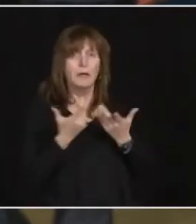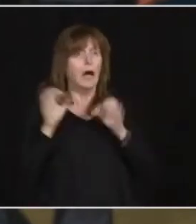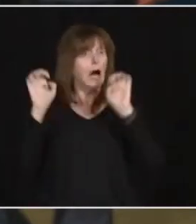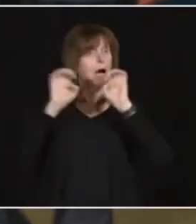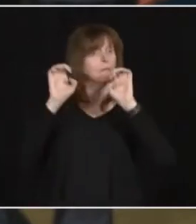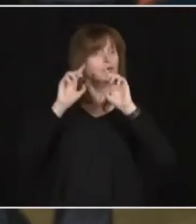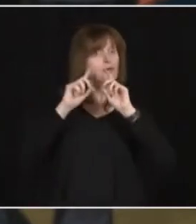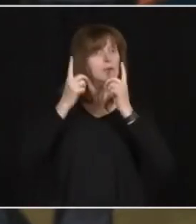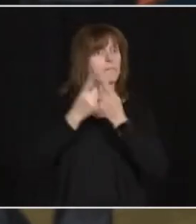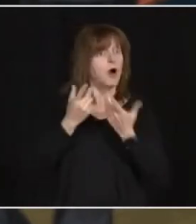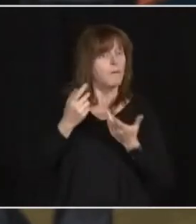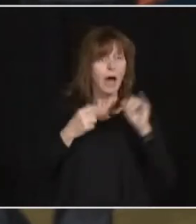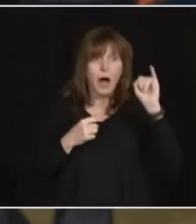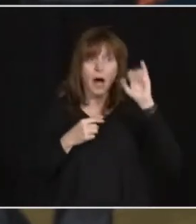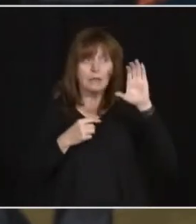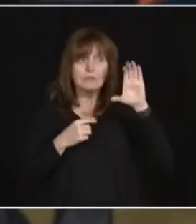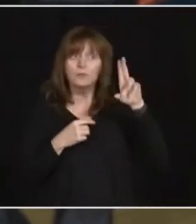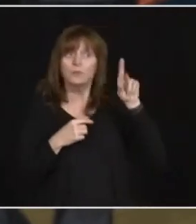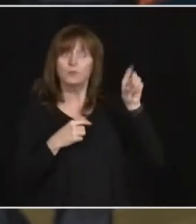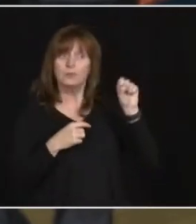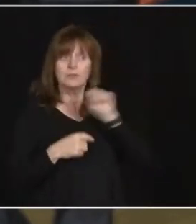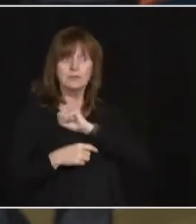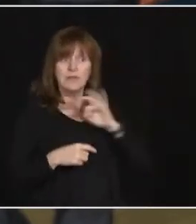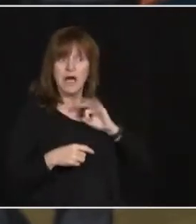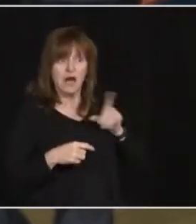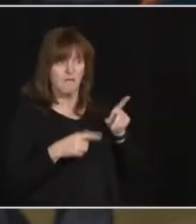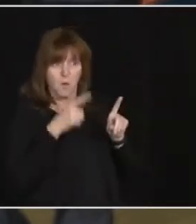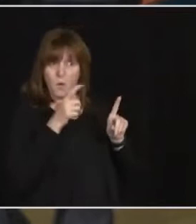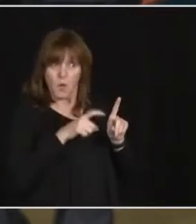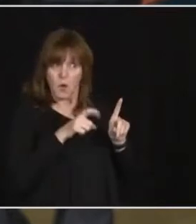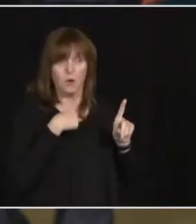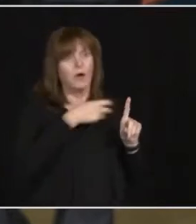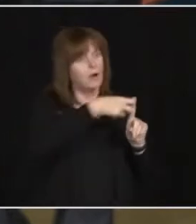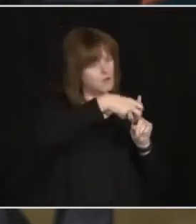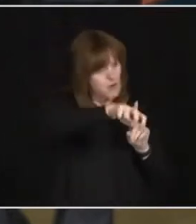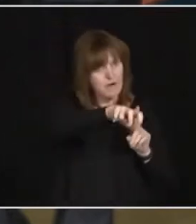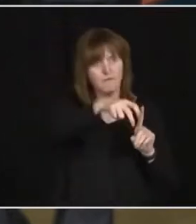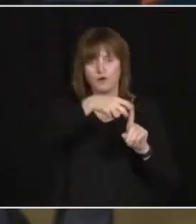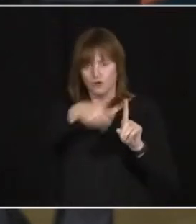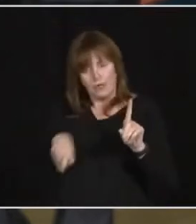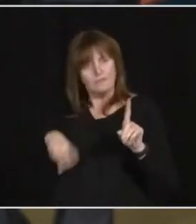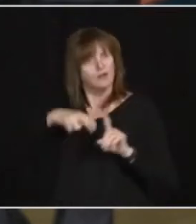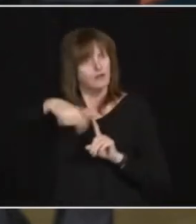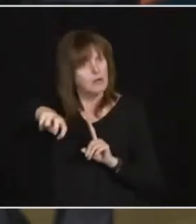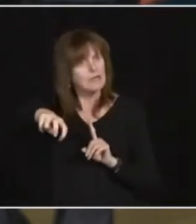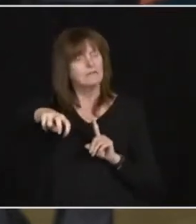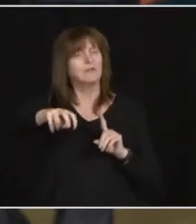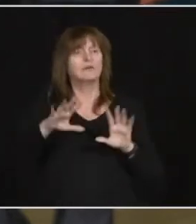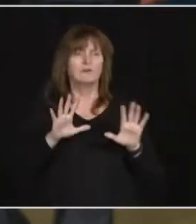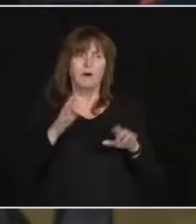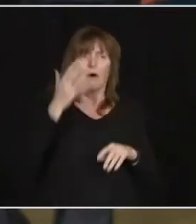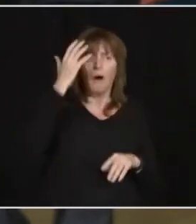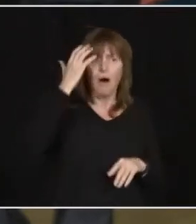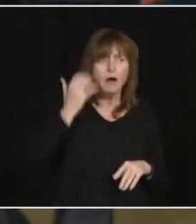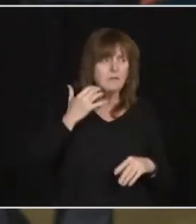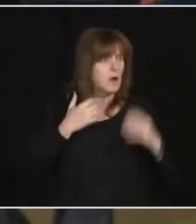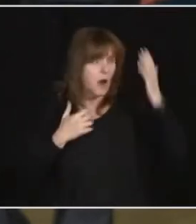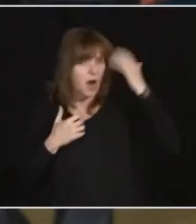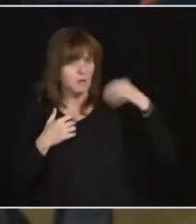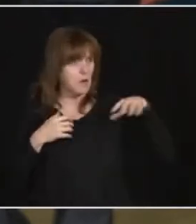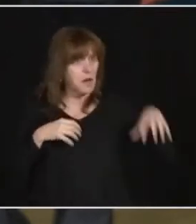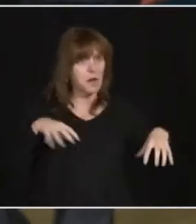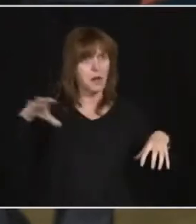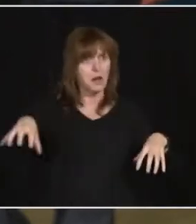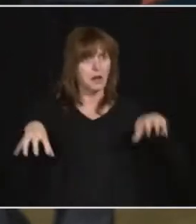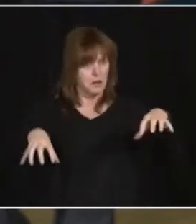units, sharing physician resources across hospitals in a given region, recruiting family doctors to